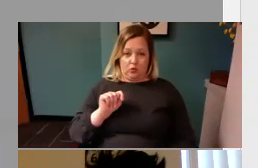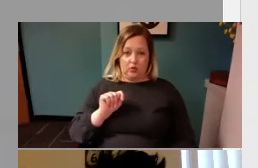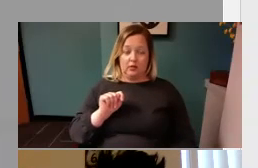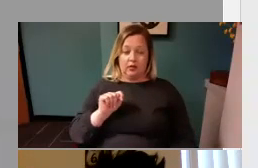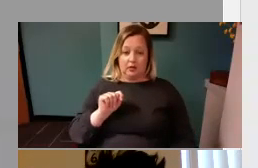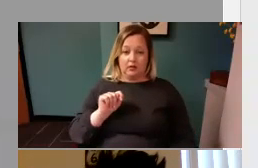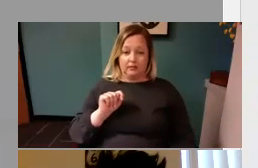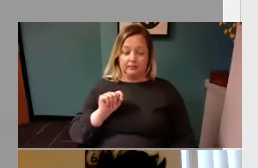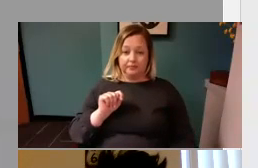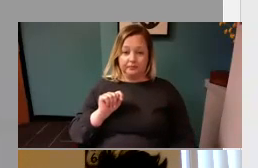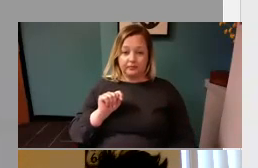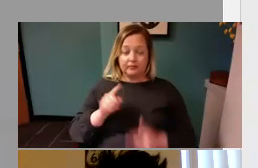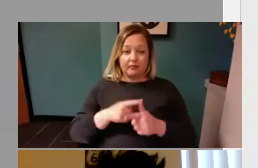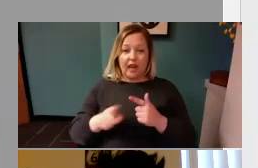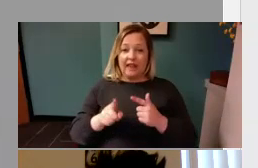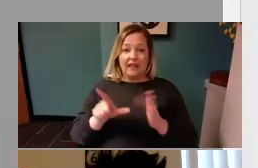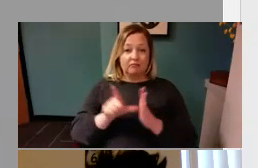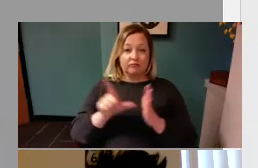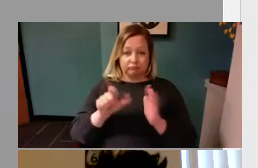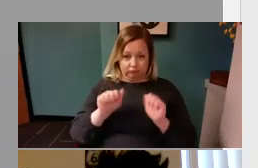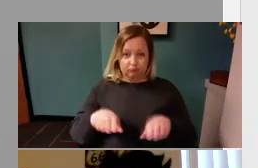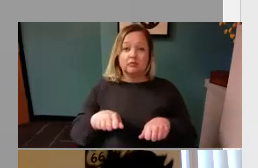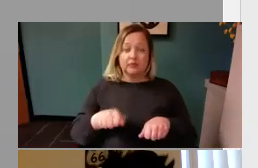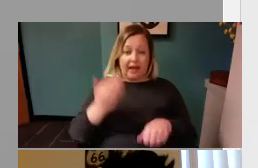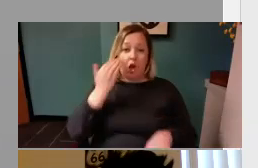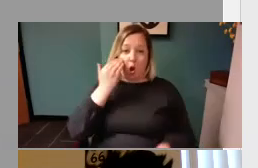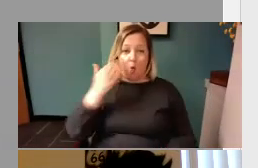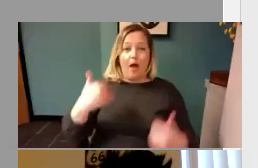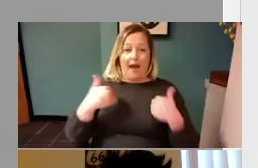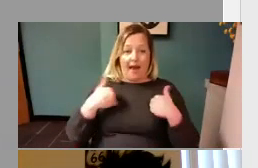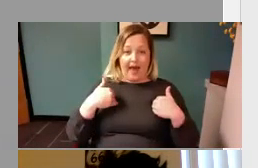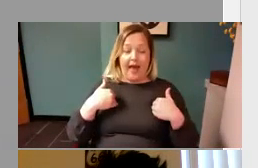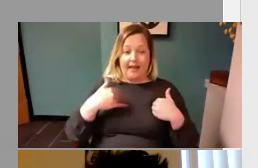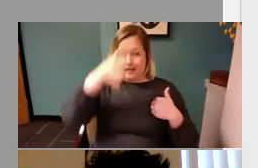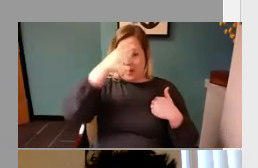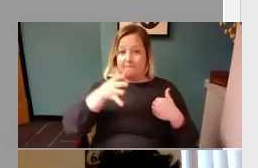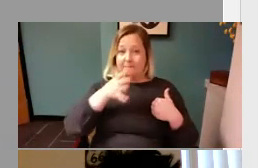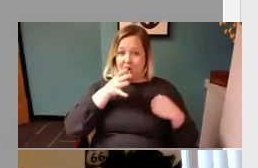nodes. I know that this particular node has a parent here, but the root node is this particular